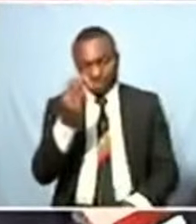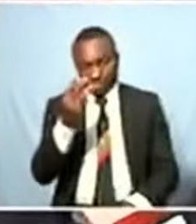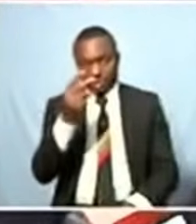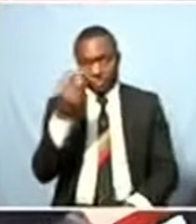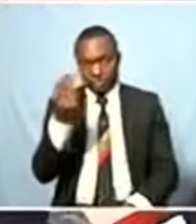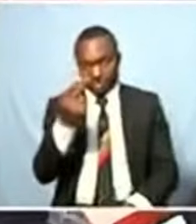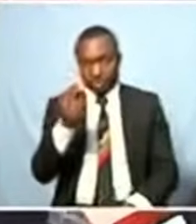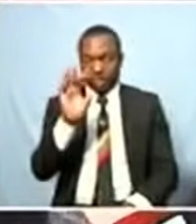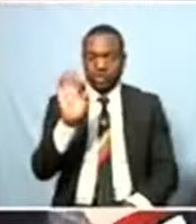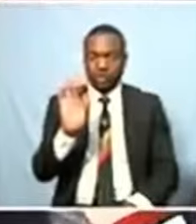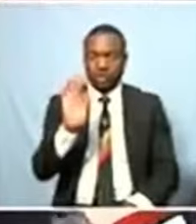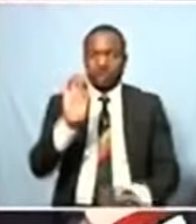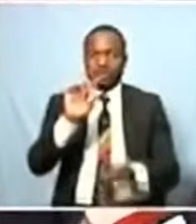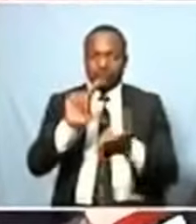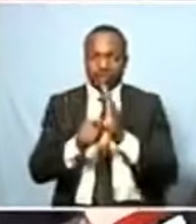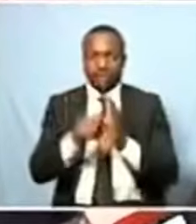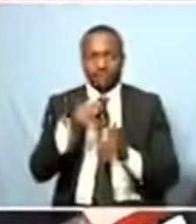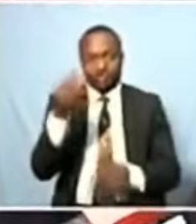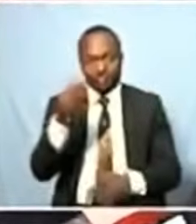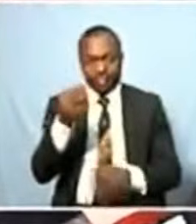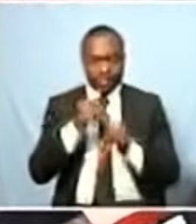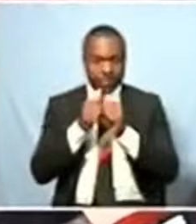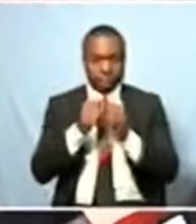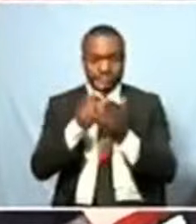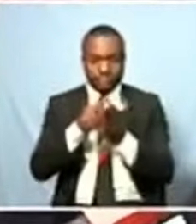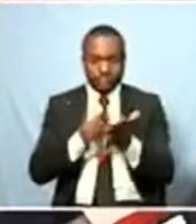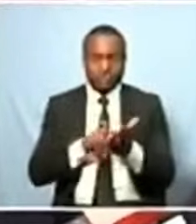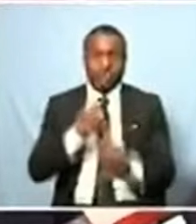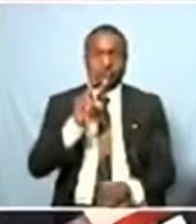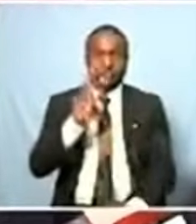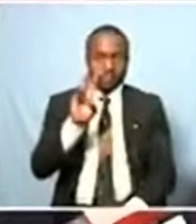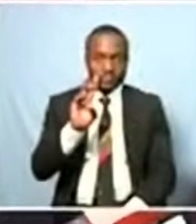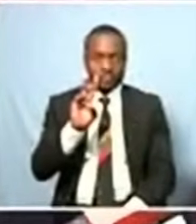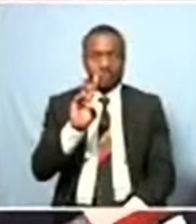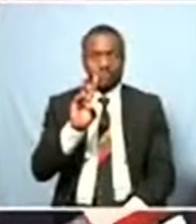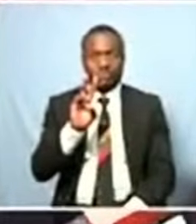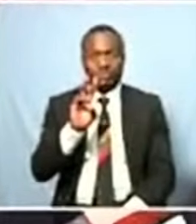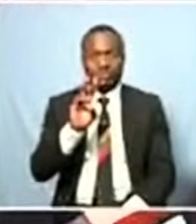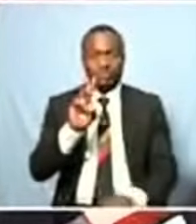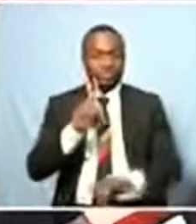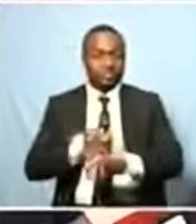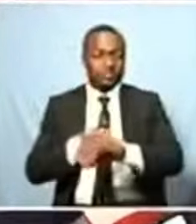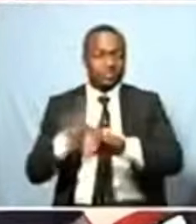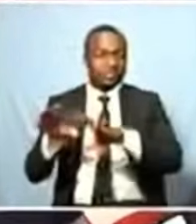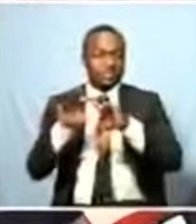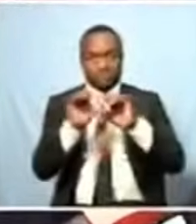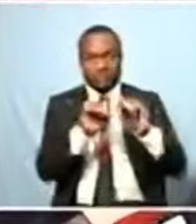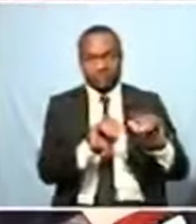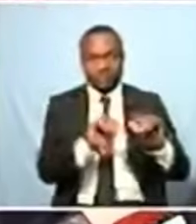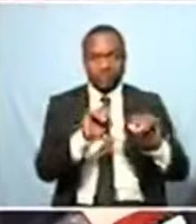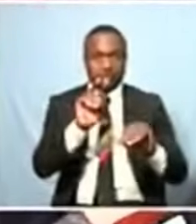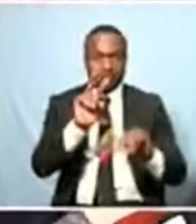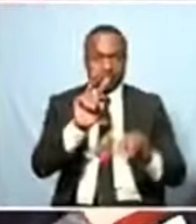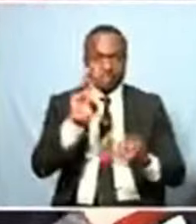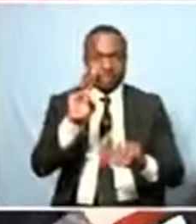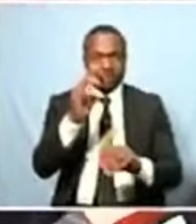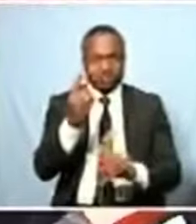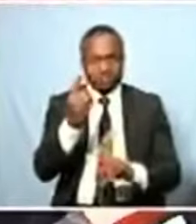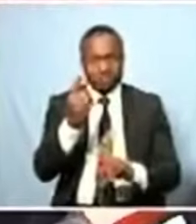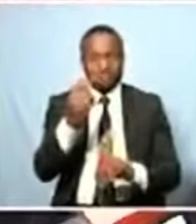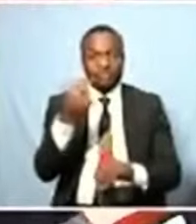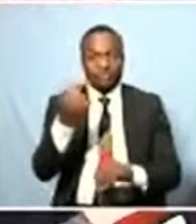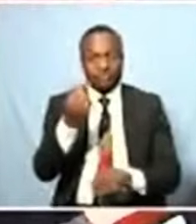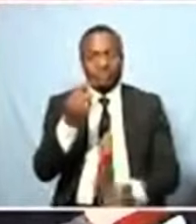09 hours on Friday. And according to Standing Order 27, automatic adjournment, that's Standing Order 27.1, on Tuesday and